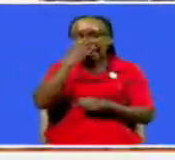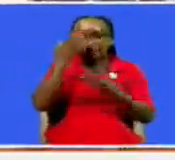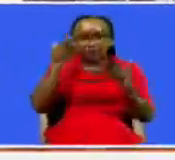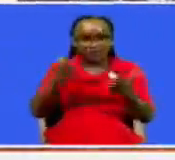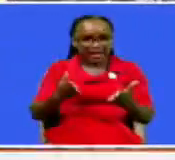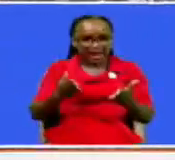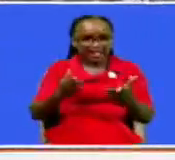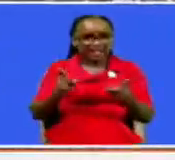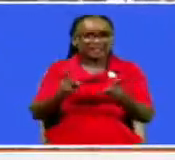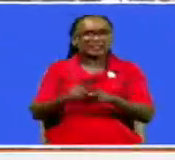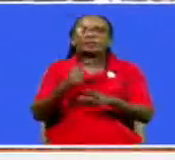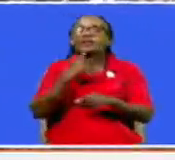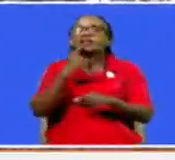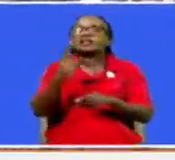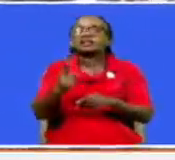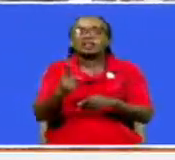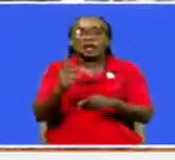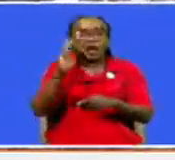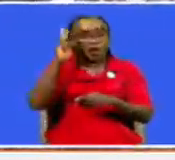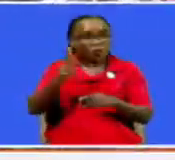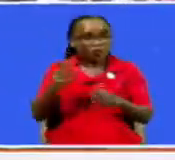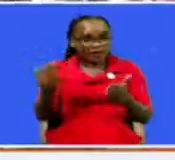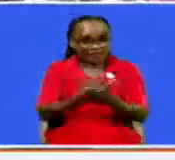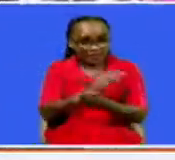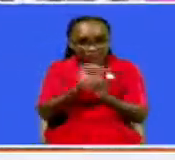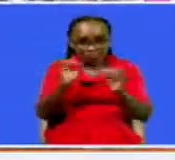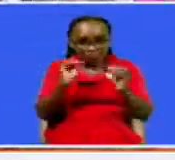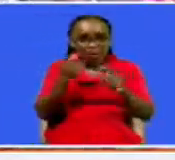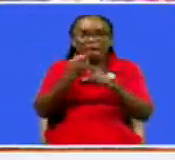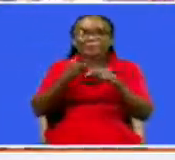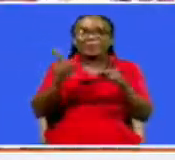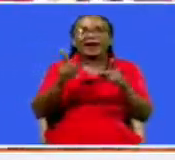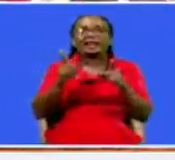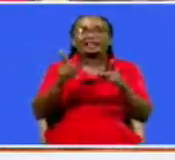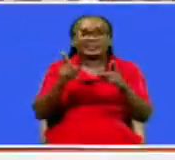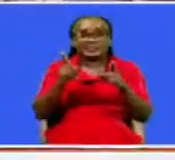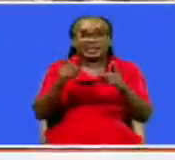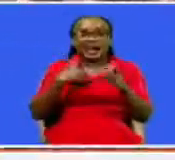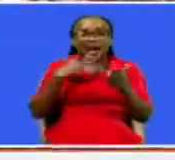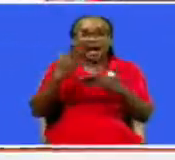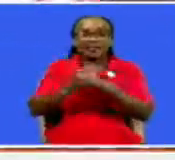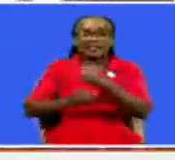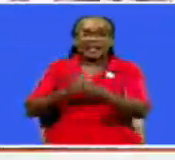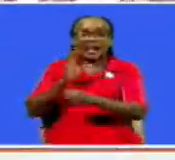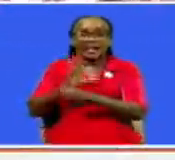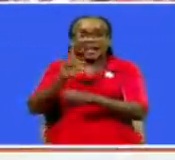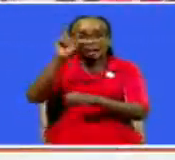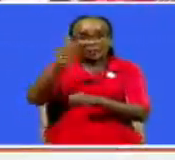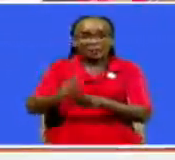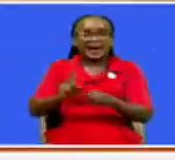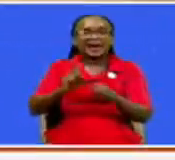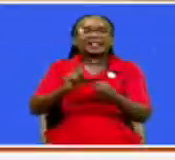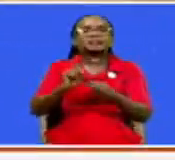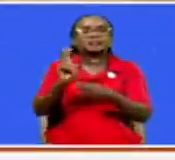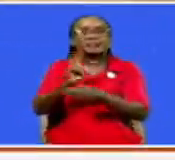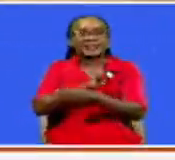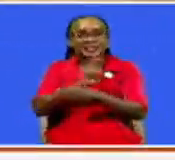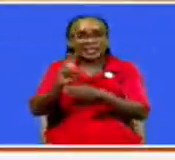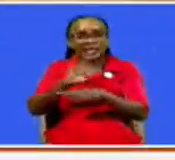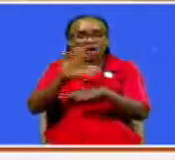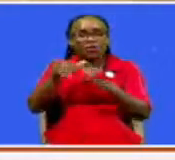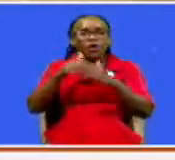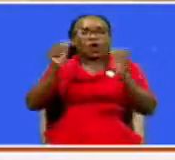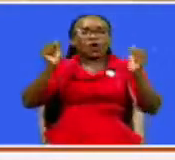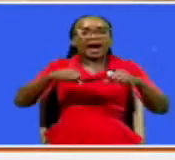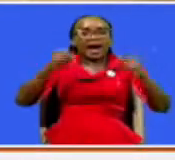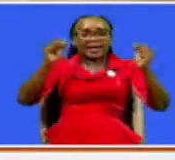has not categorically said he will scrap CBC, but maintains the curriculum must be reviewed. That we all